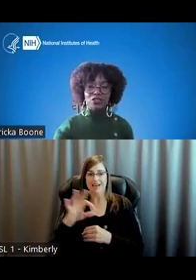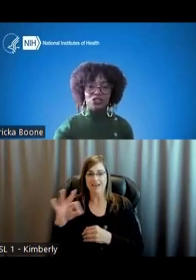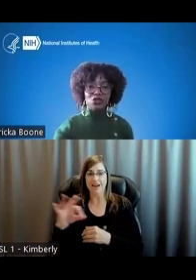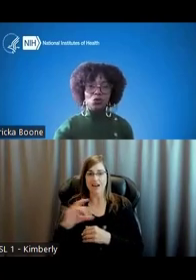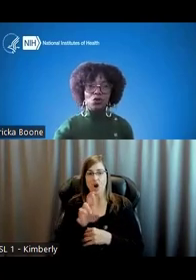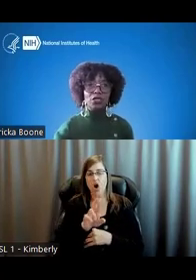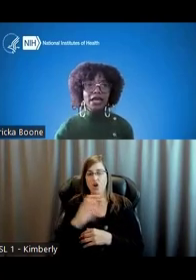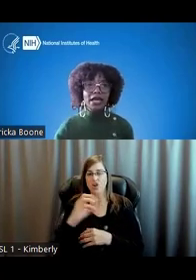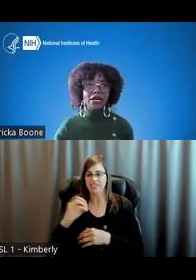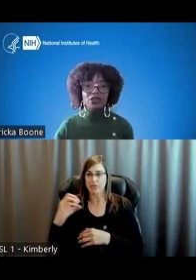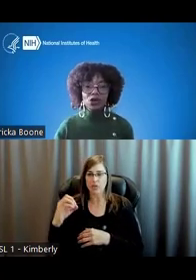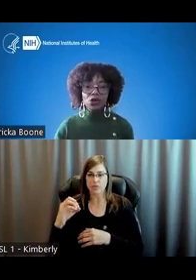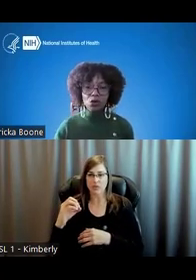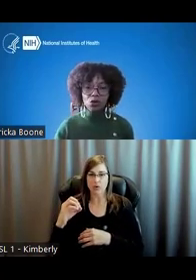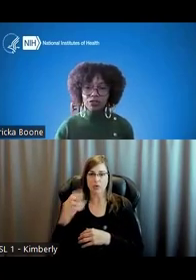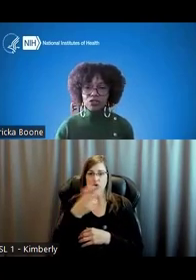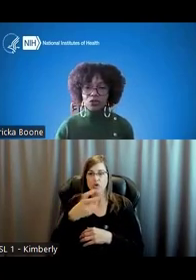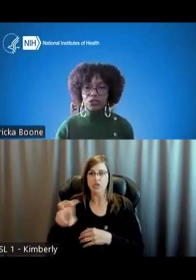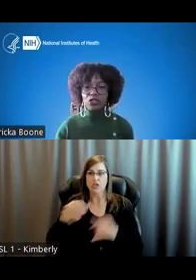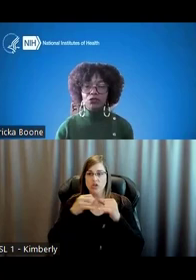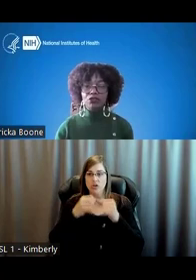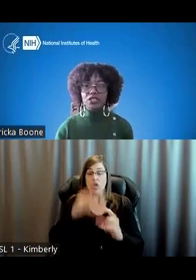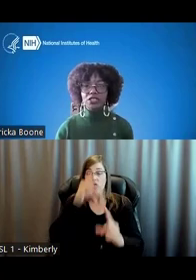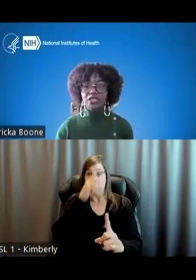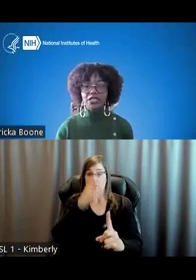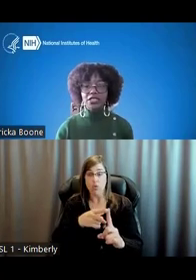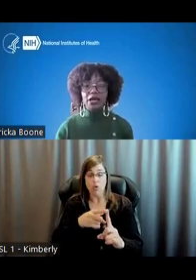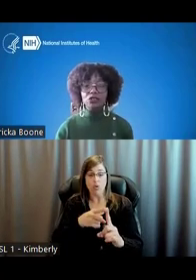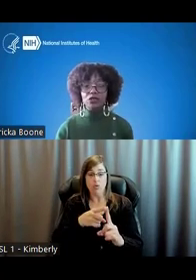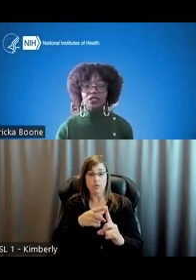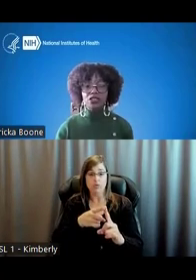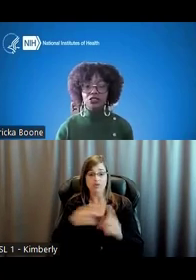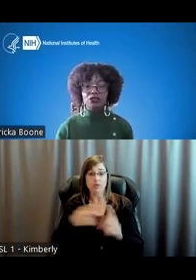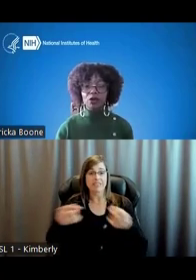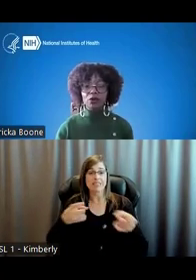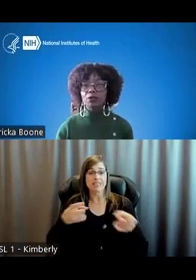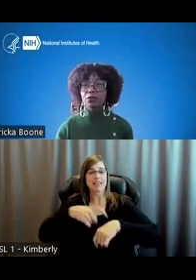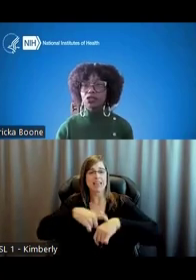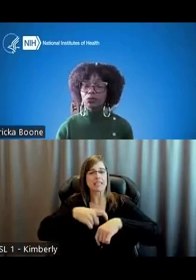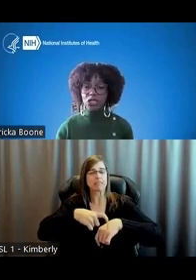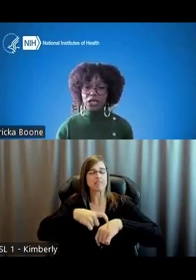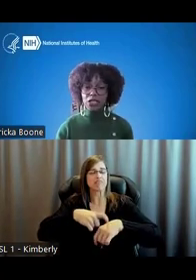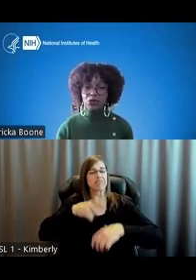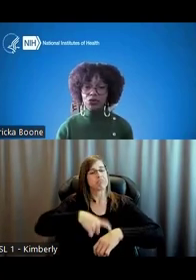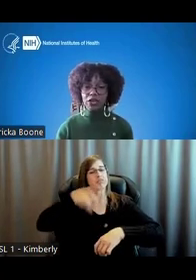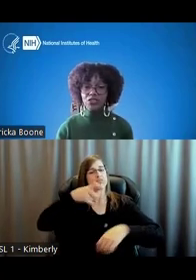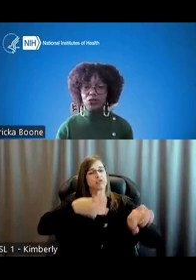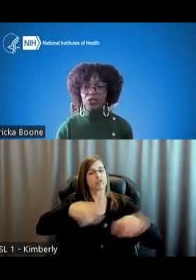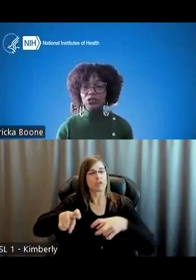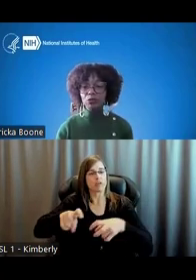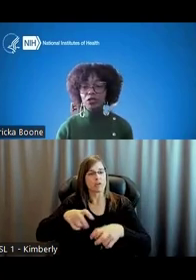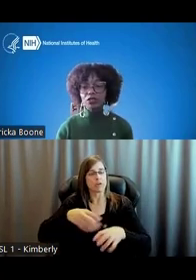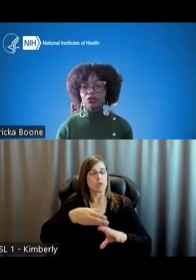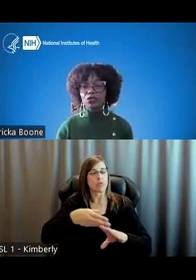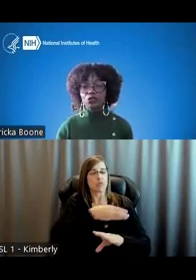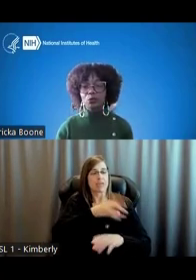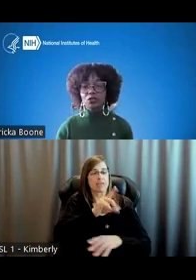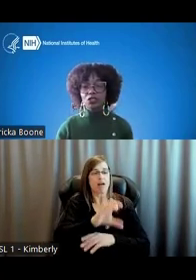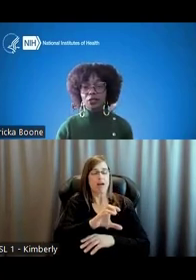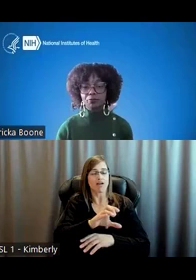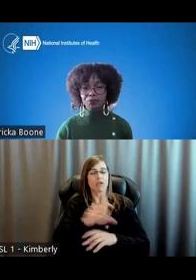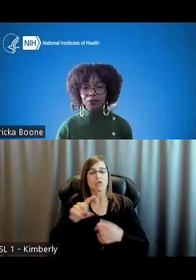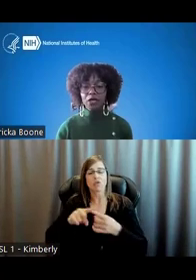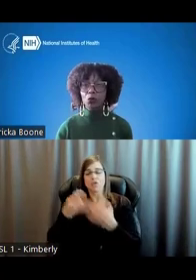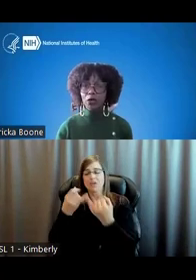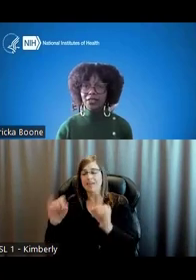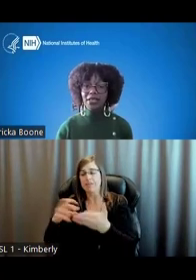K99R00 transition award. And the goal of this award is to facilitate timely transition from the mentor pre-doctoral phase to an independent research